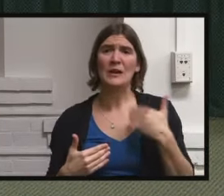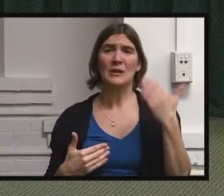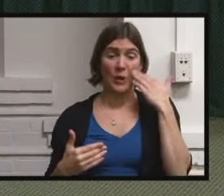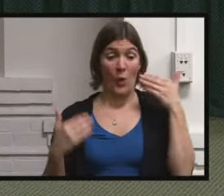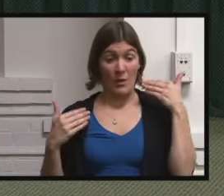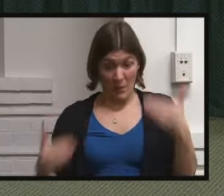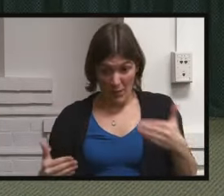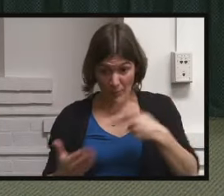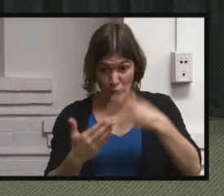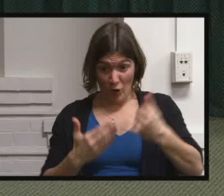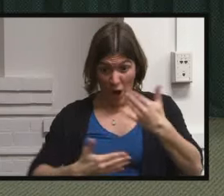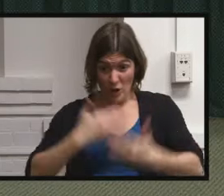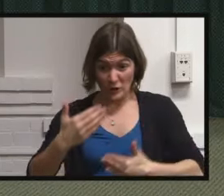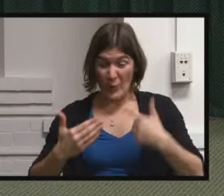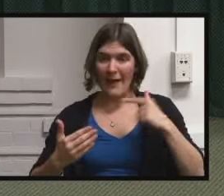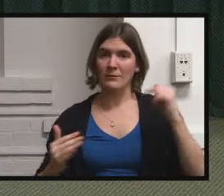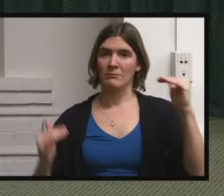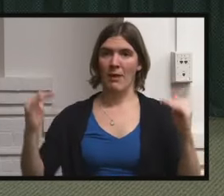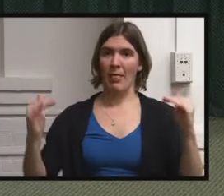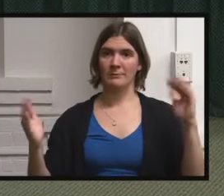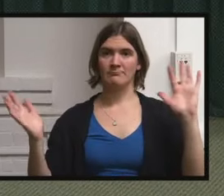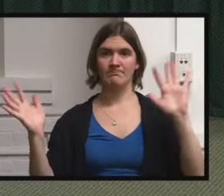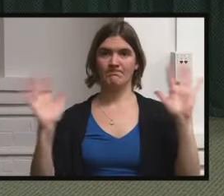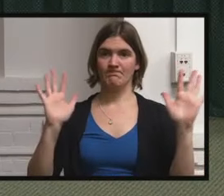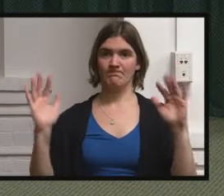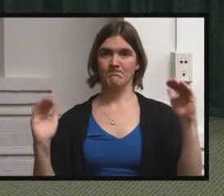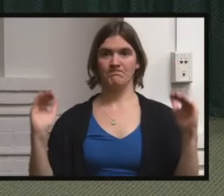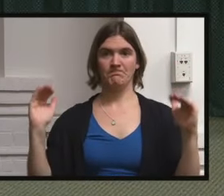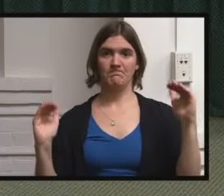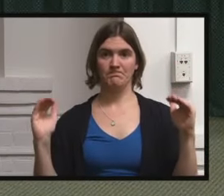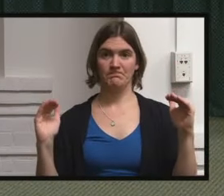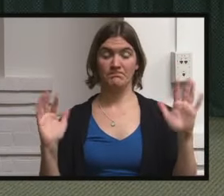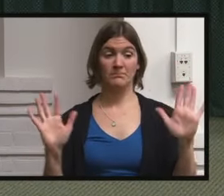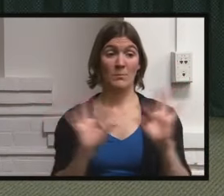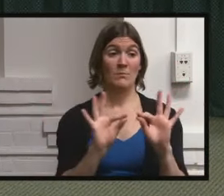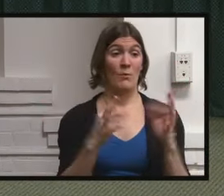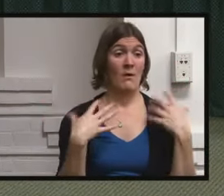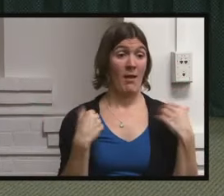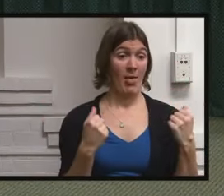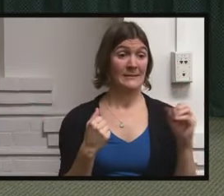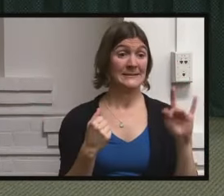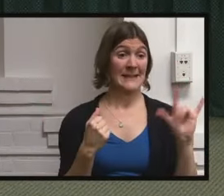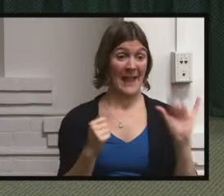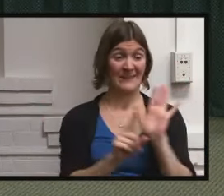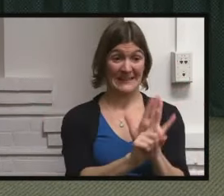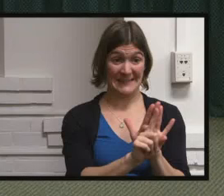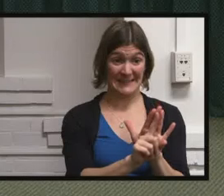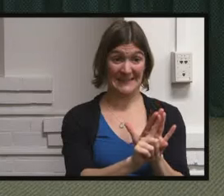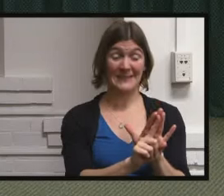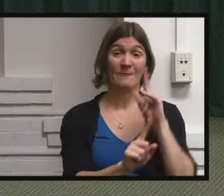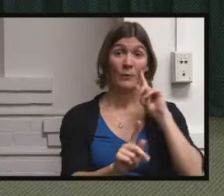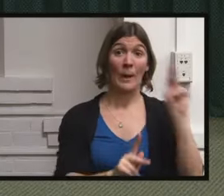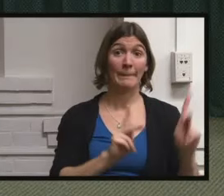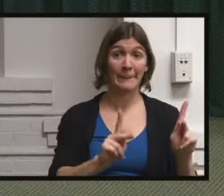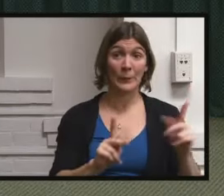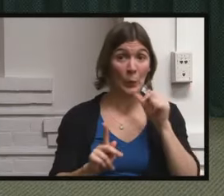project requires us to balance the health and safety needs of people in